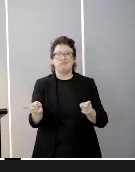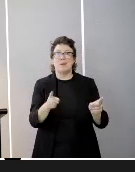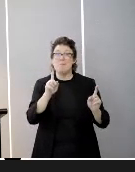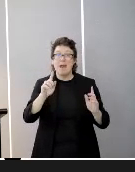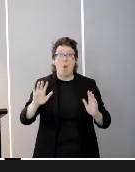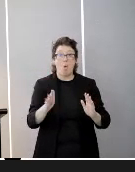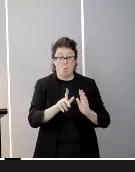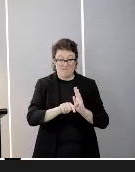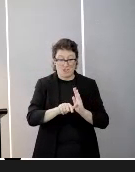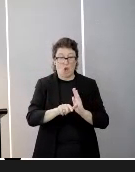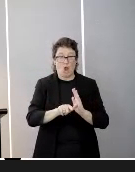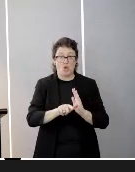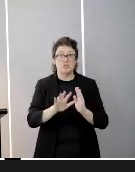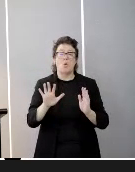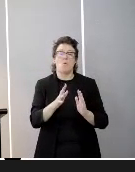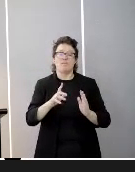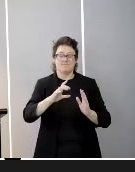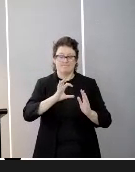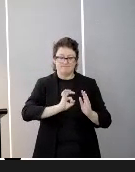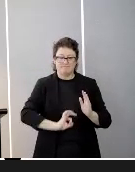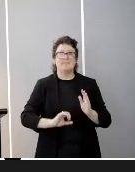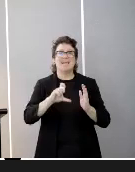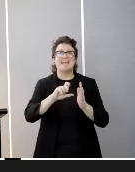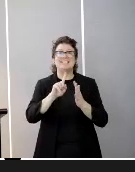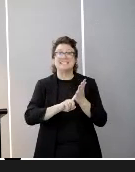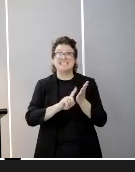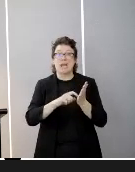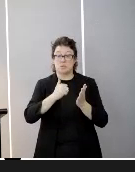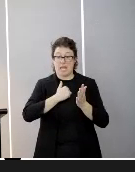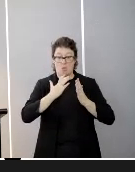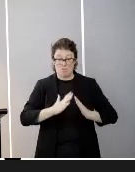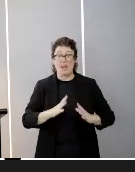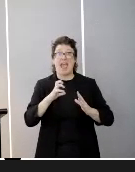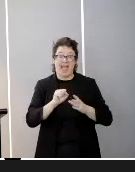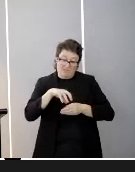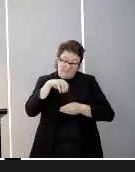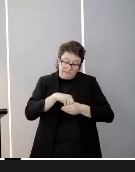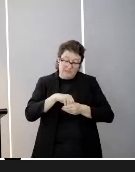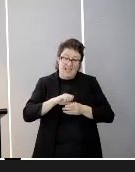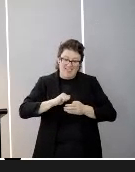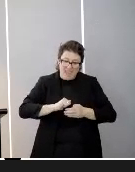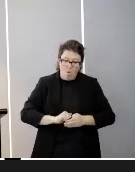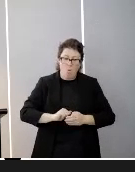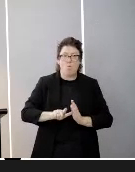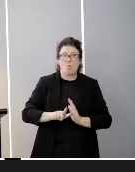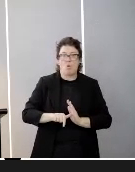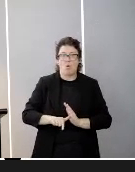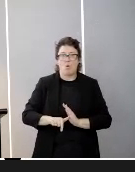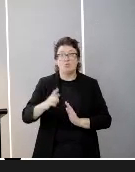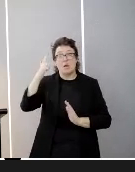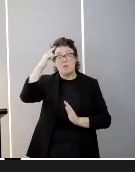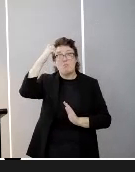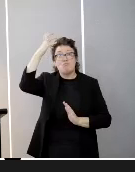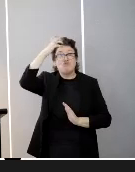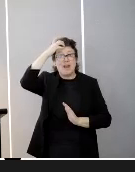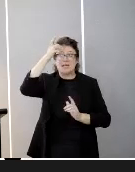the clocks in our body, all of the cells in our body have a clock inside of them. And they're regulated by the master brain clock, but